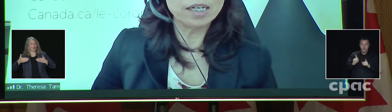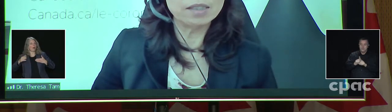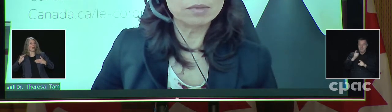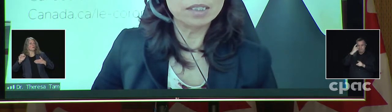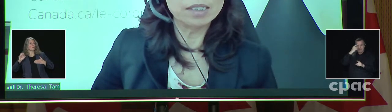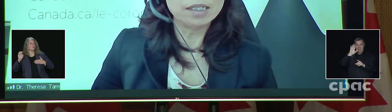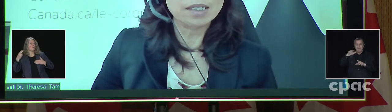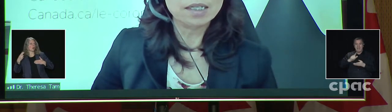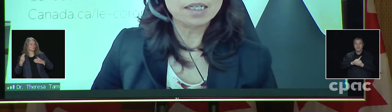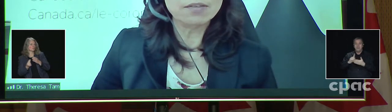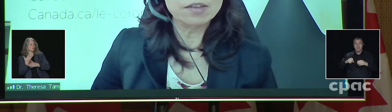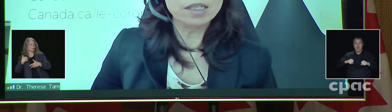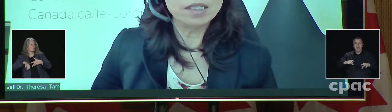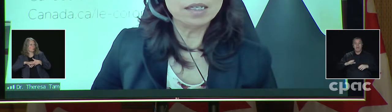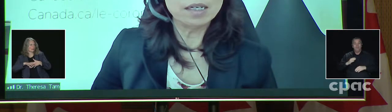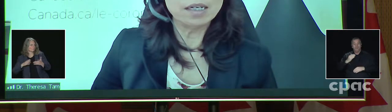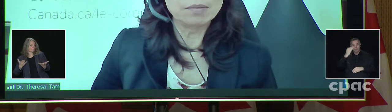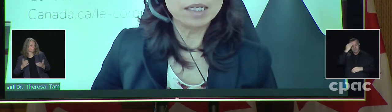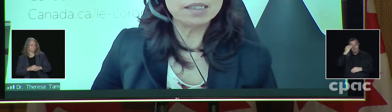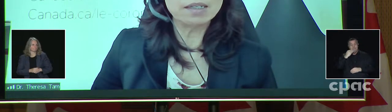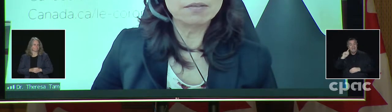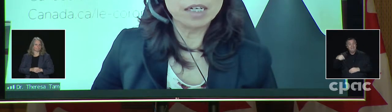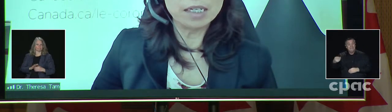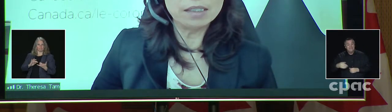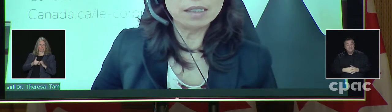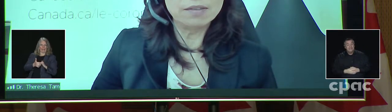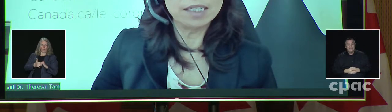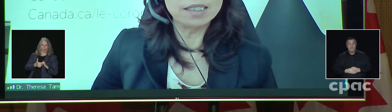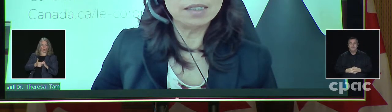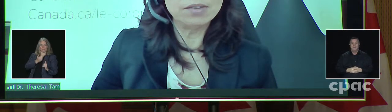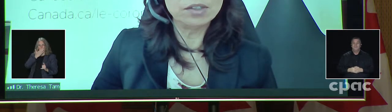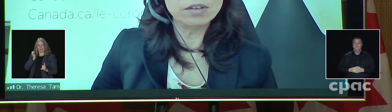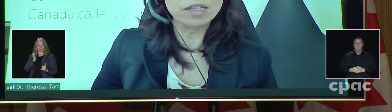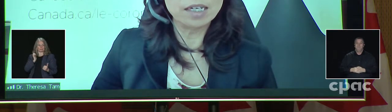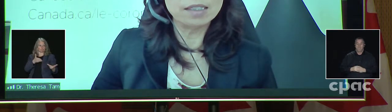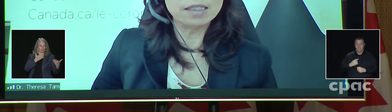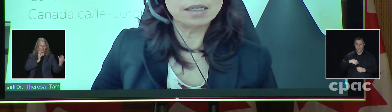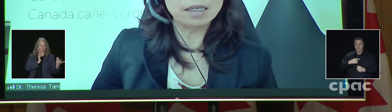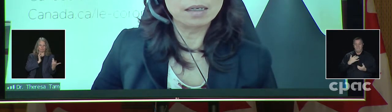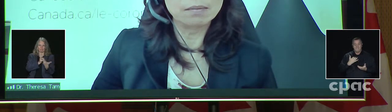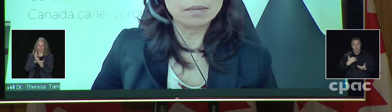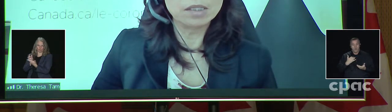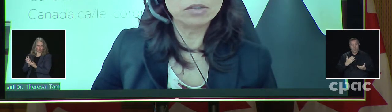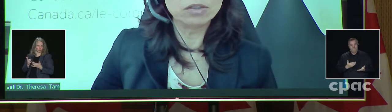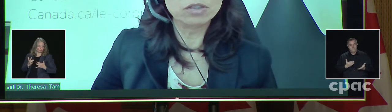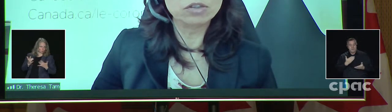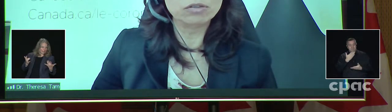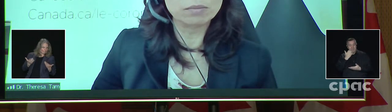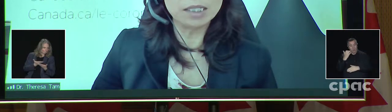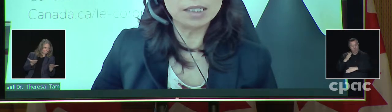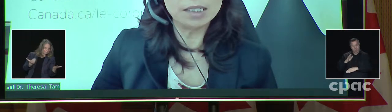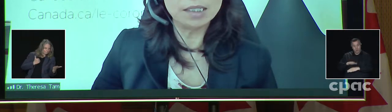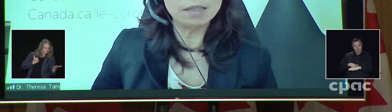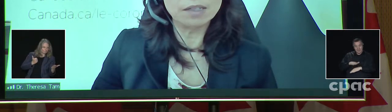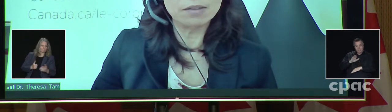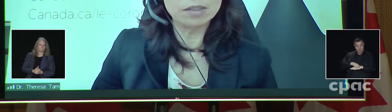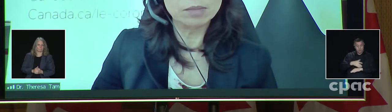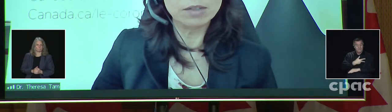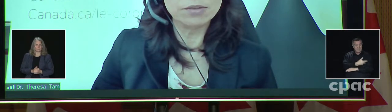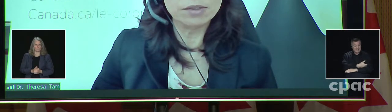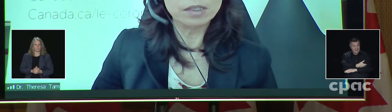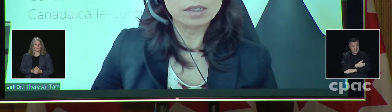ensure that we give the best advice on the vaccine so that the durability